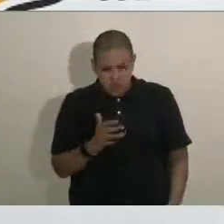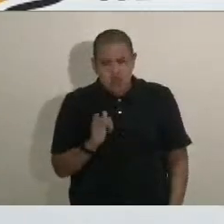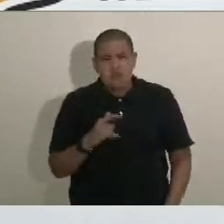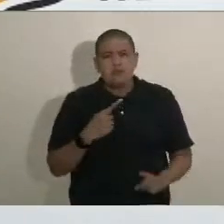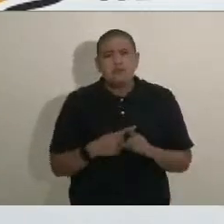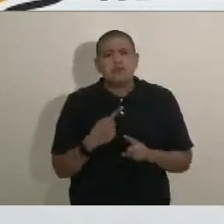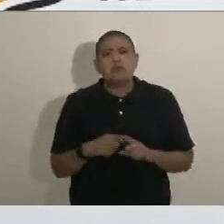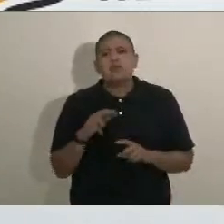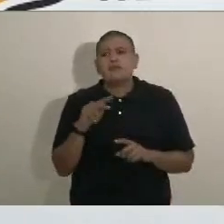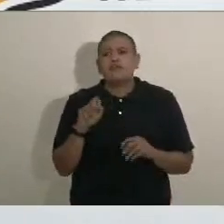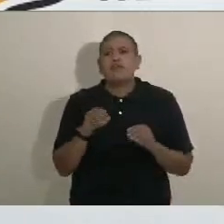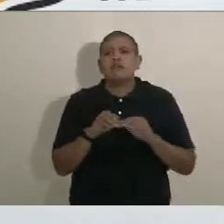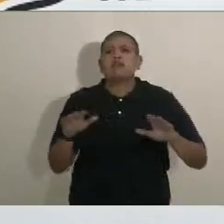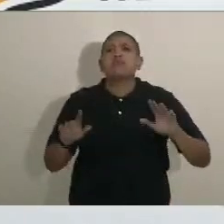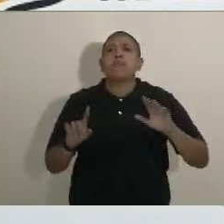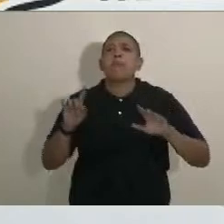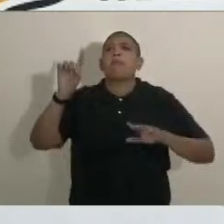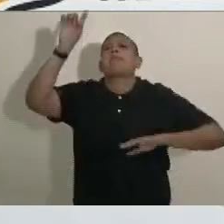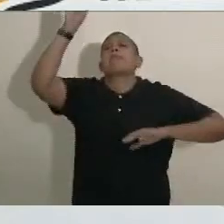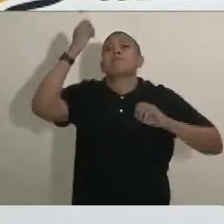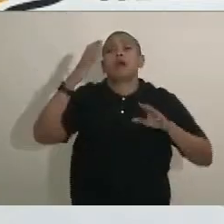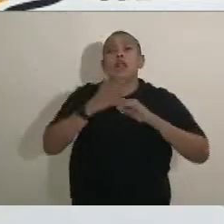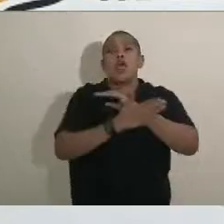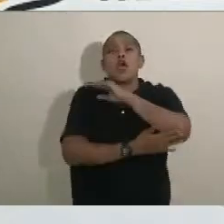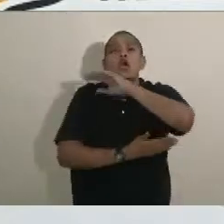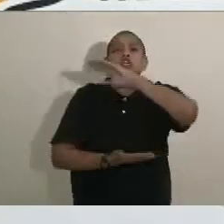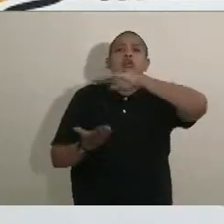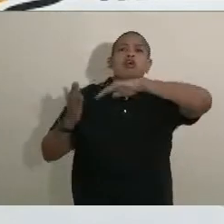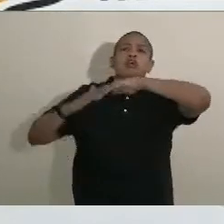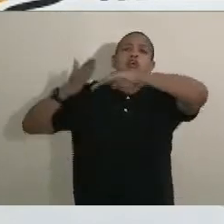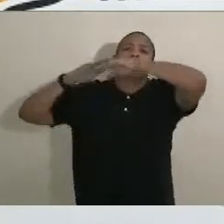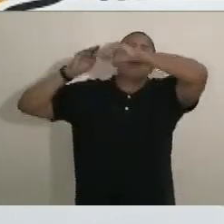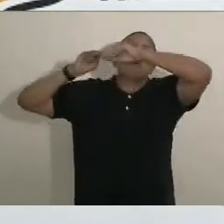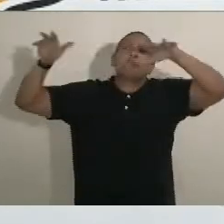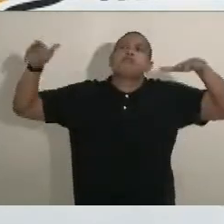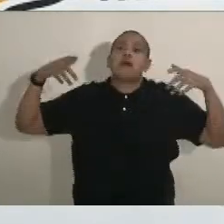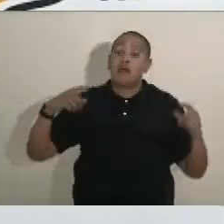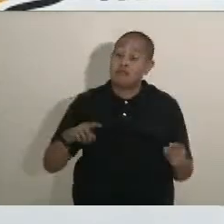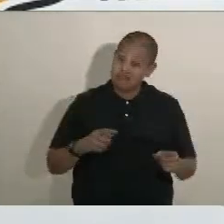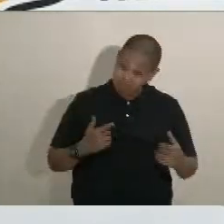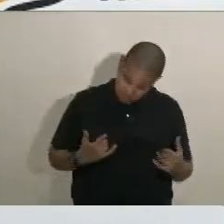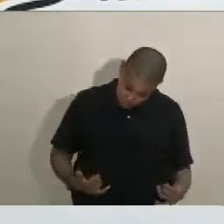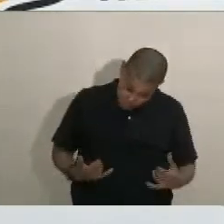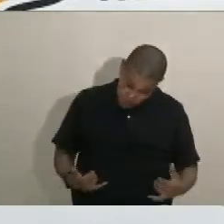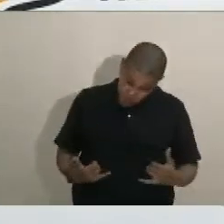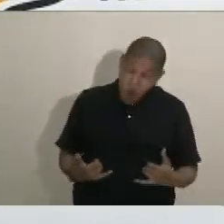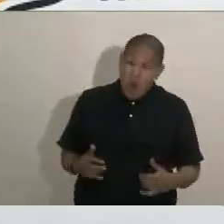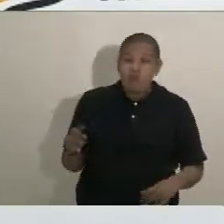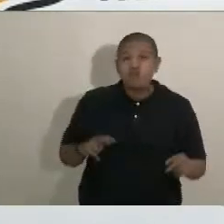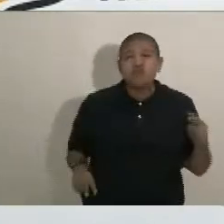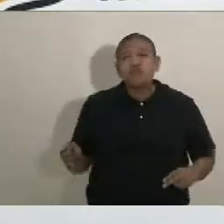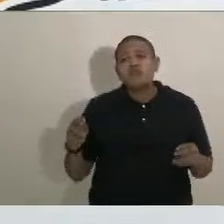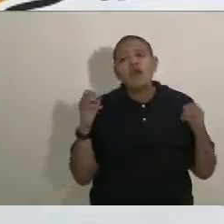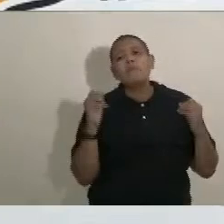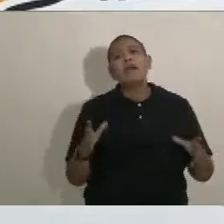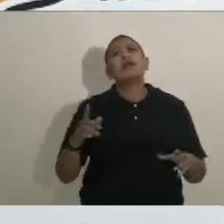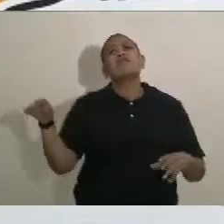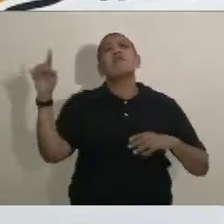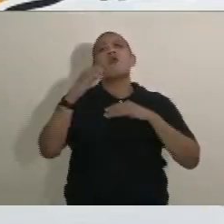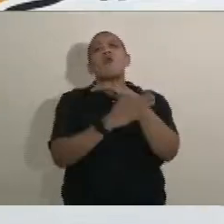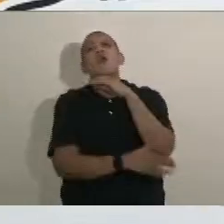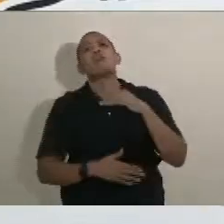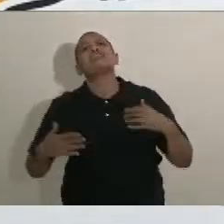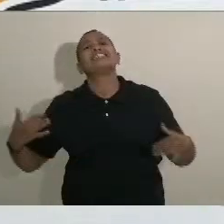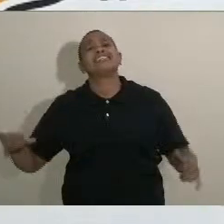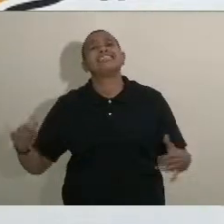positivity rates went up in a number of countries rapidly. And in this case, currently, a number of those countries are seeing